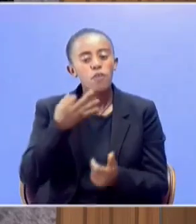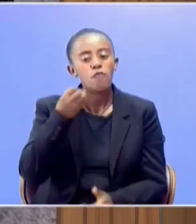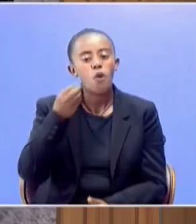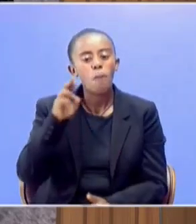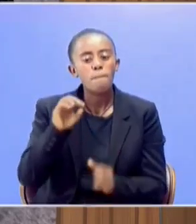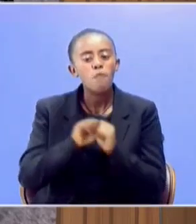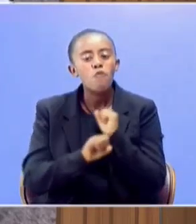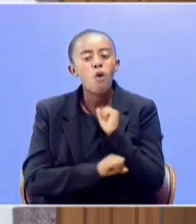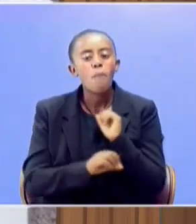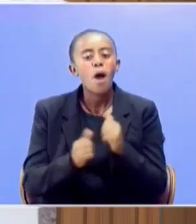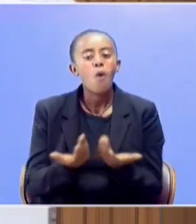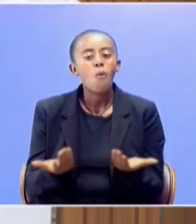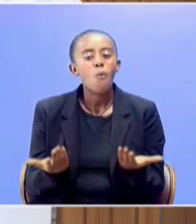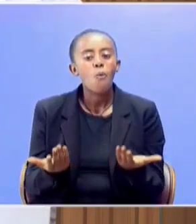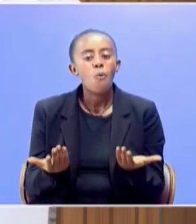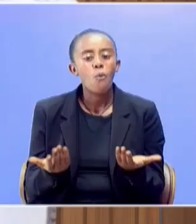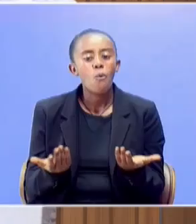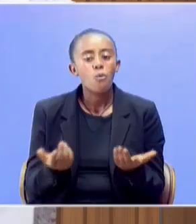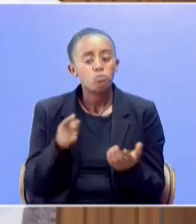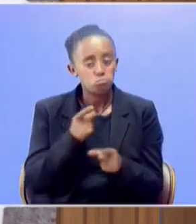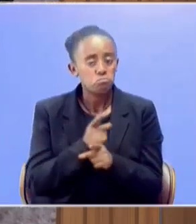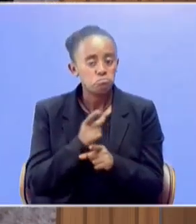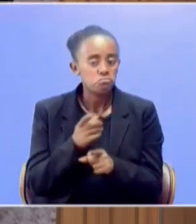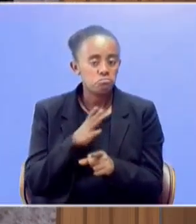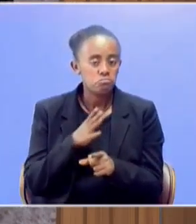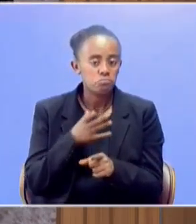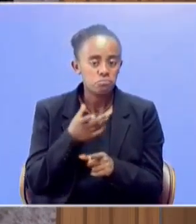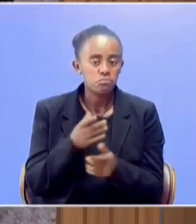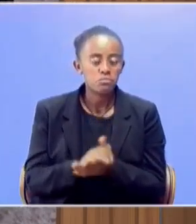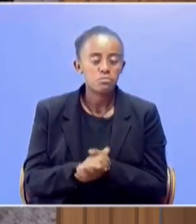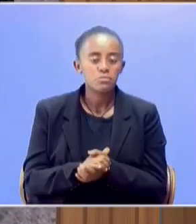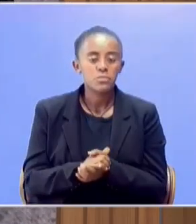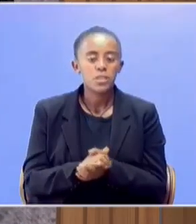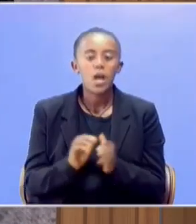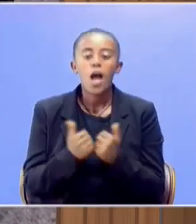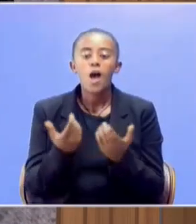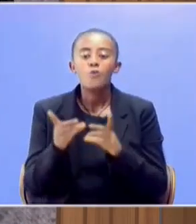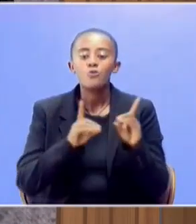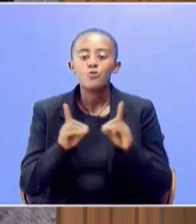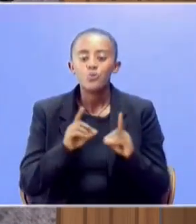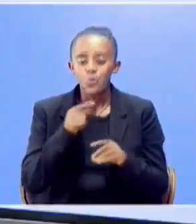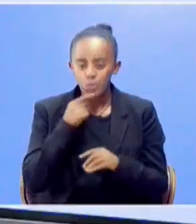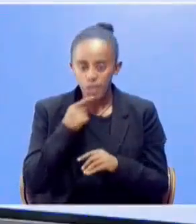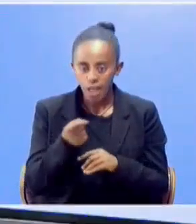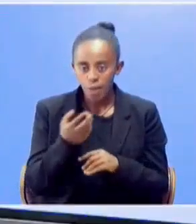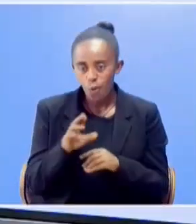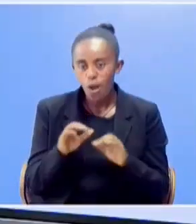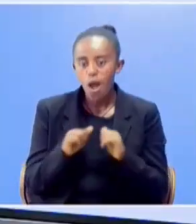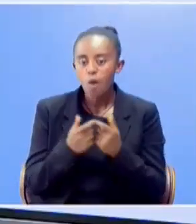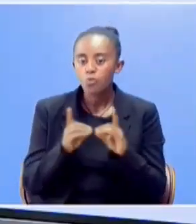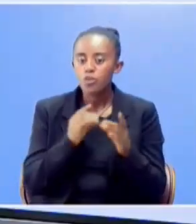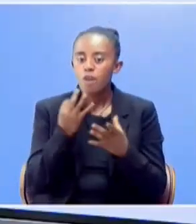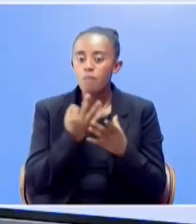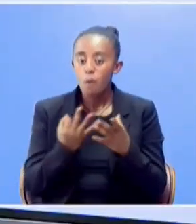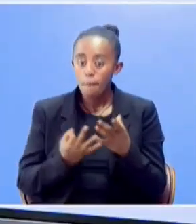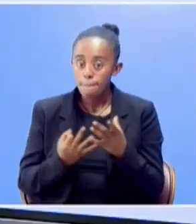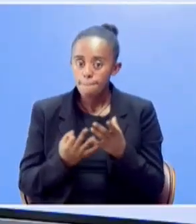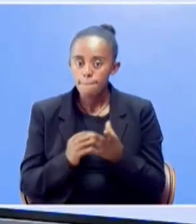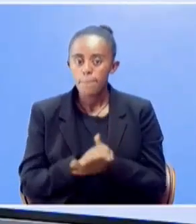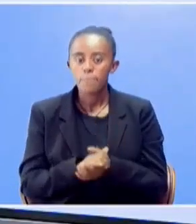perfect? I'm sure you do. Yeah? How do we say or how do we make the form? Let's